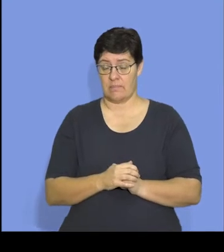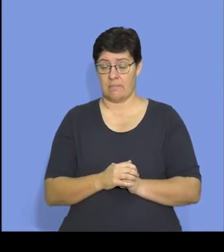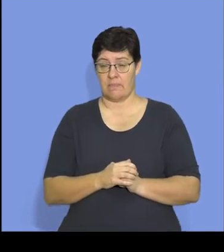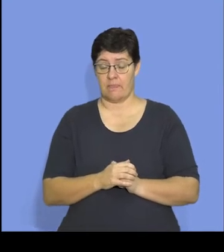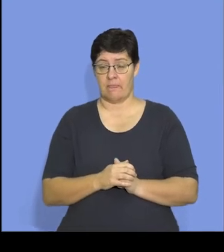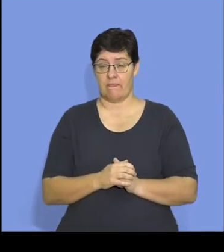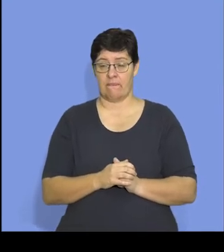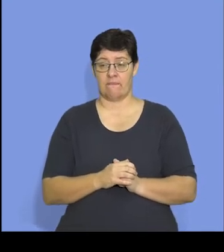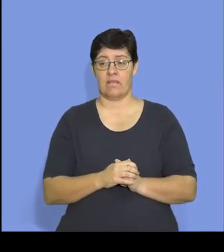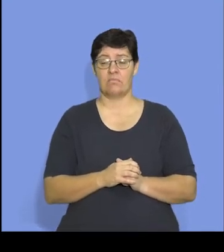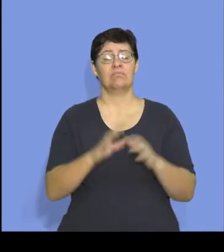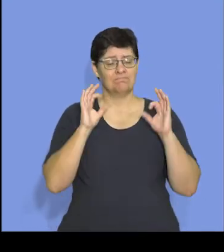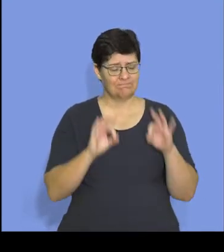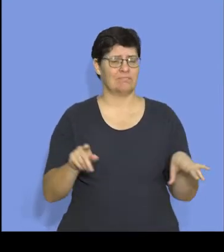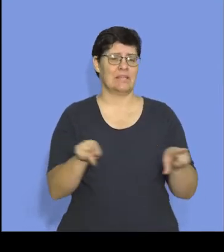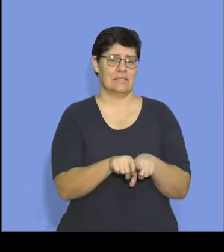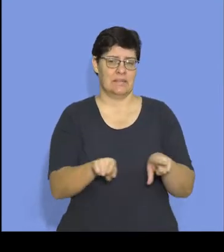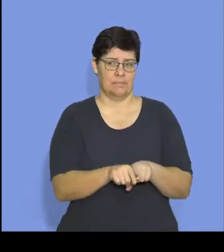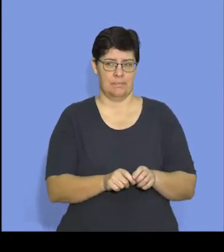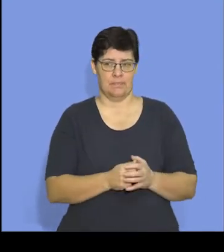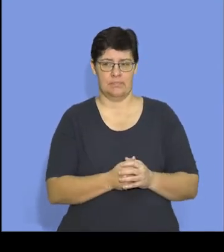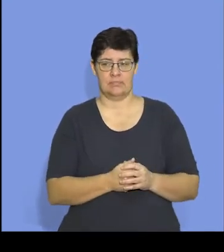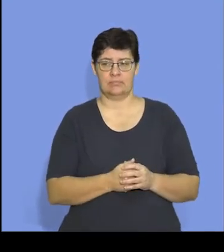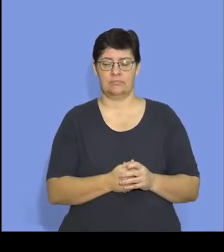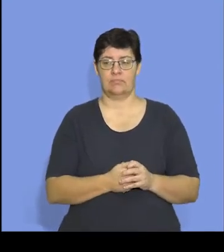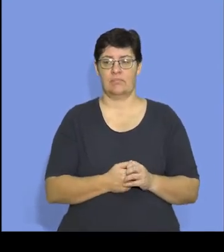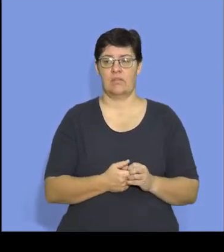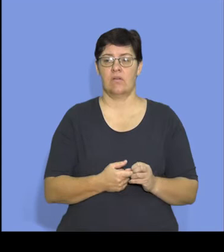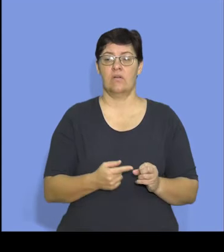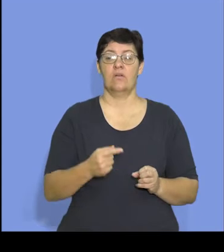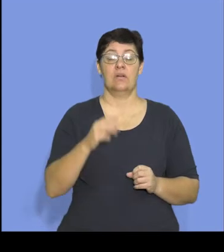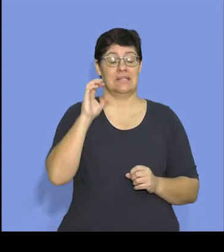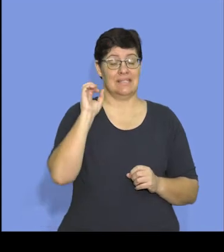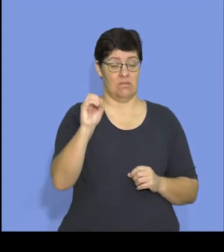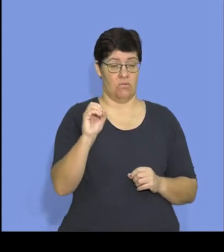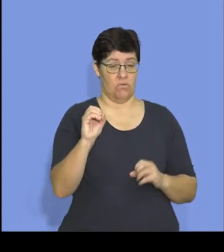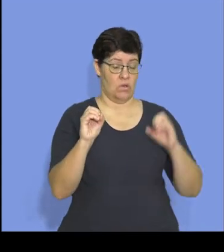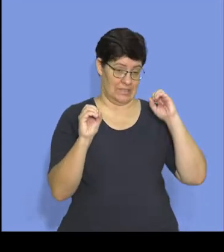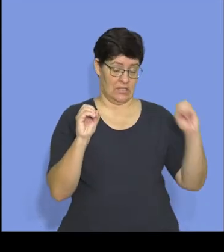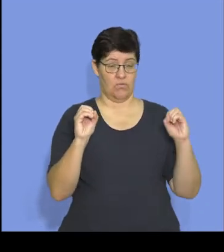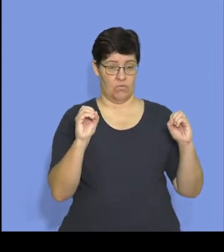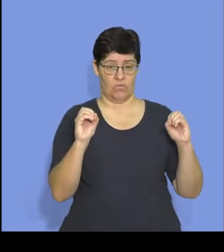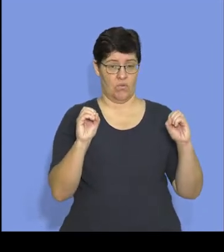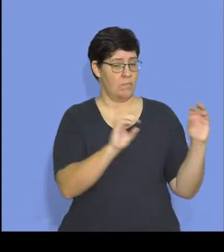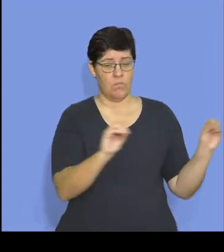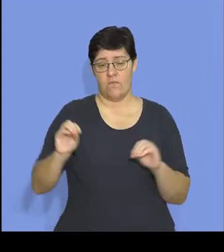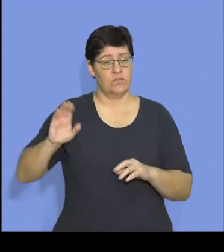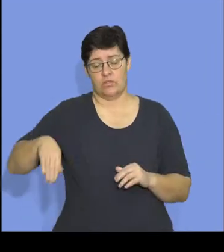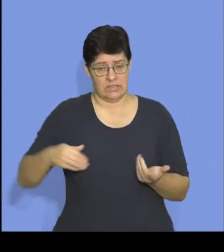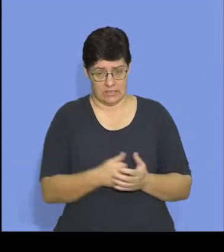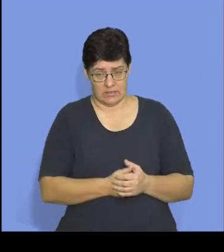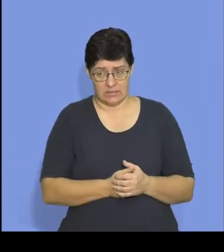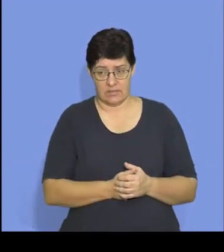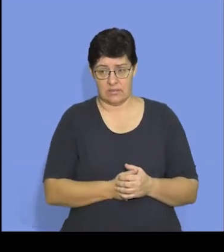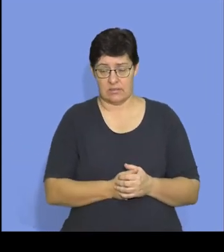did last time. Now, first of all, position when it's 0 is 0. It hasn't moved, okay?